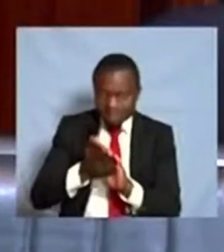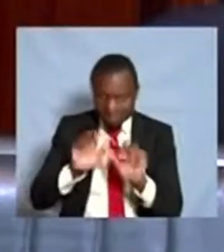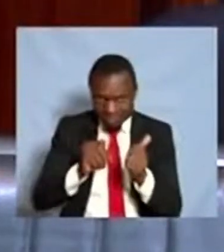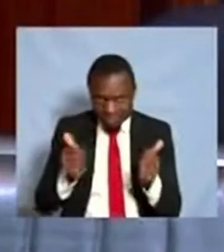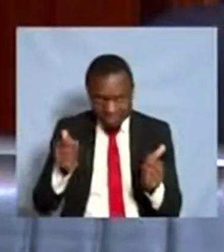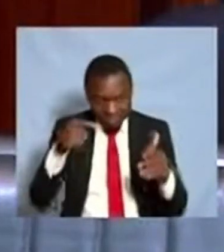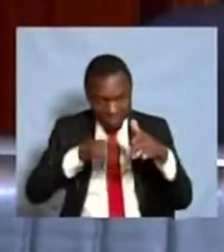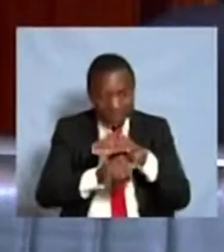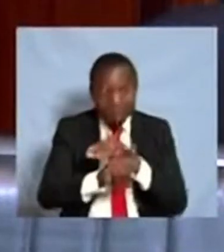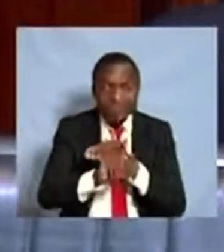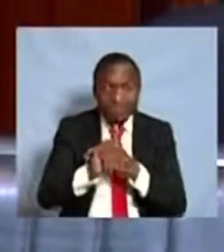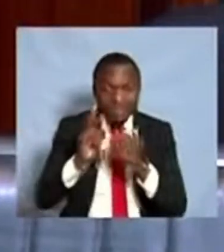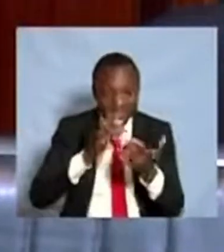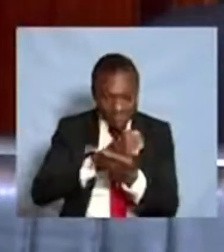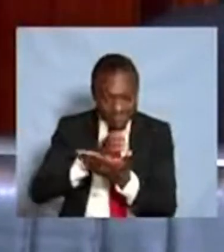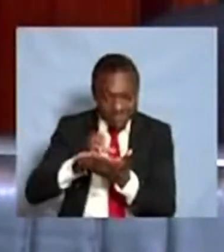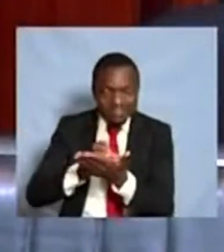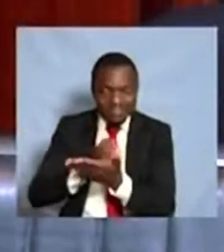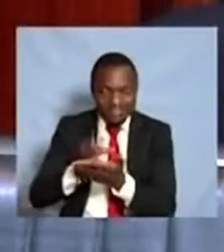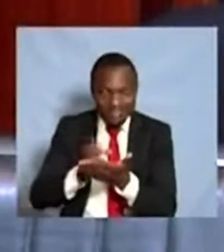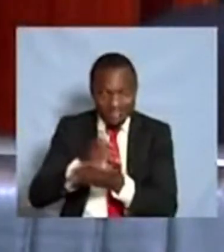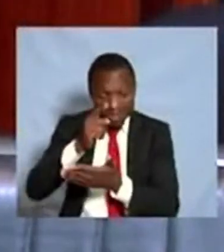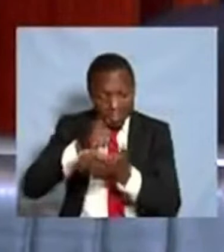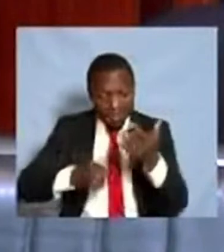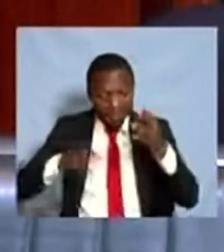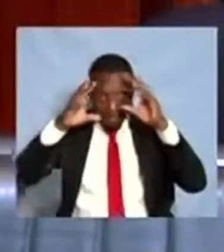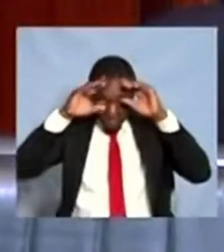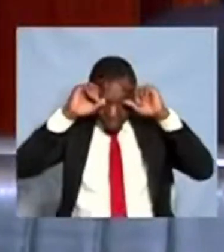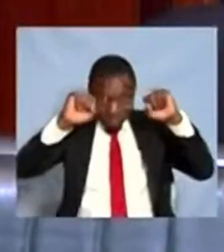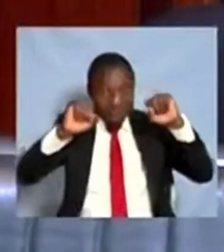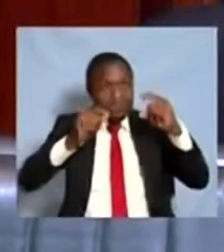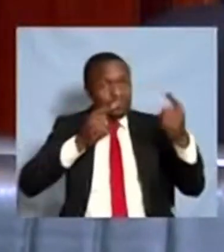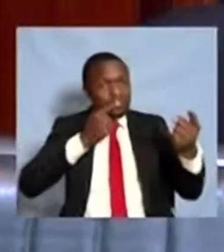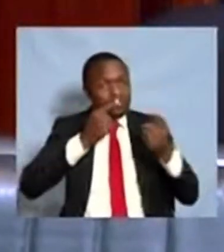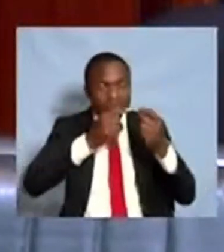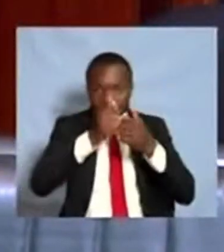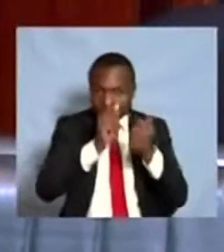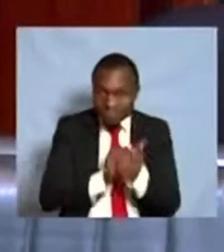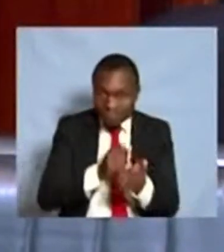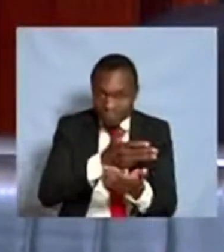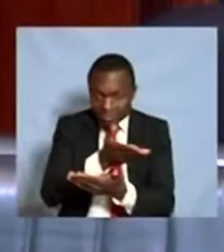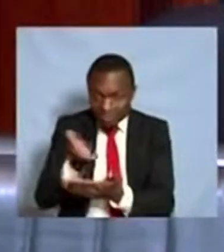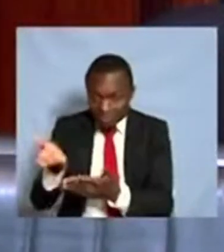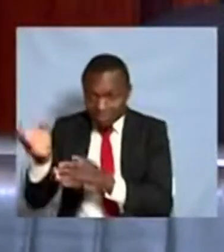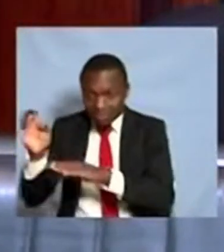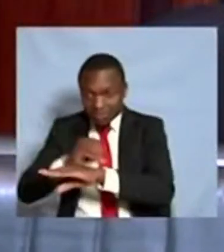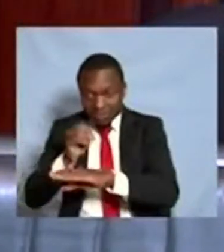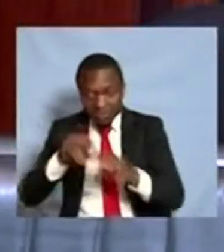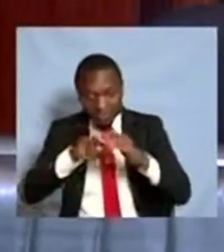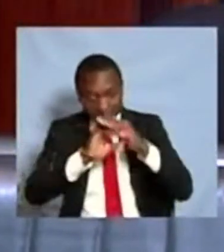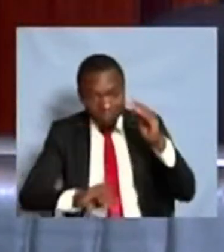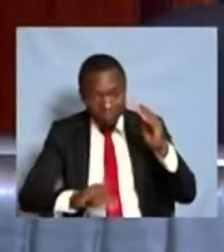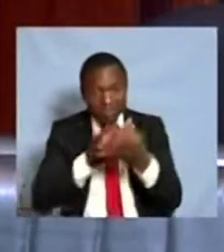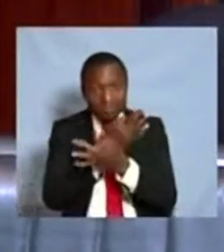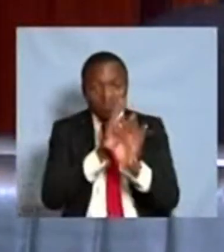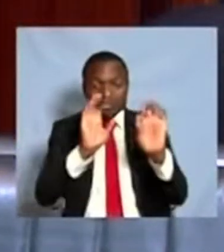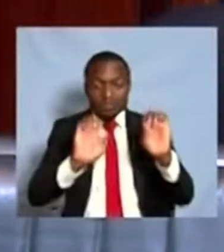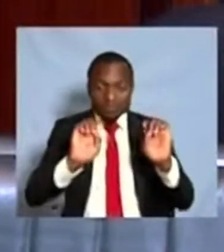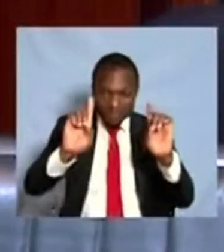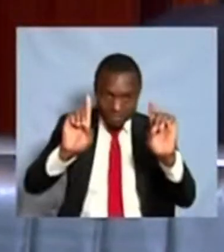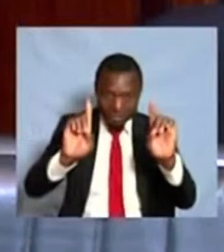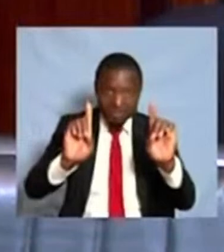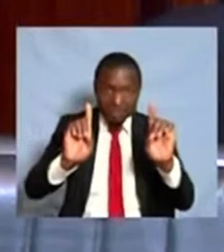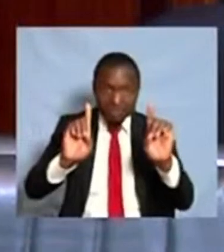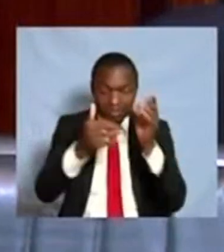get into college, which is what the President was talking about, that these opportunities under free education will provide this